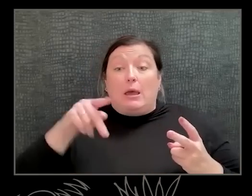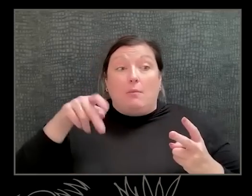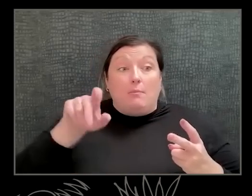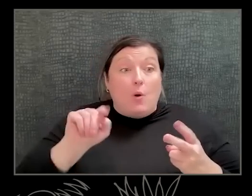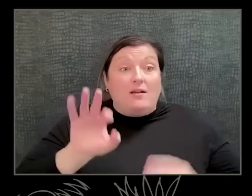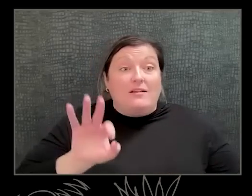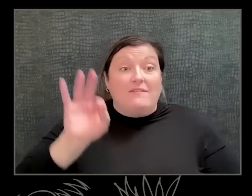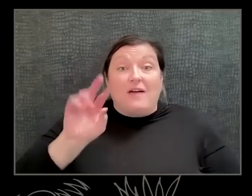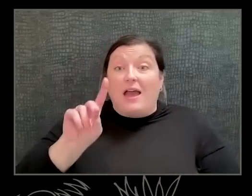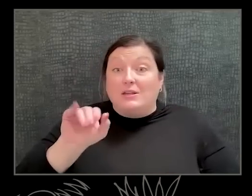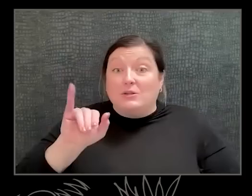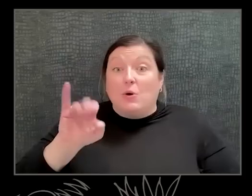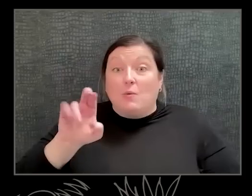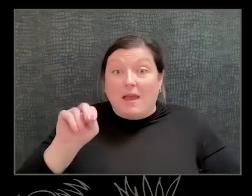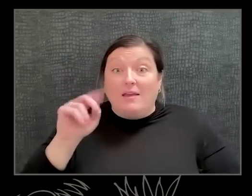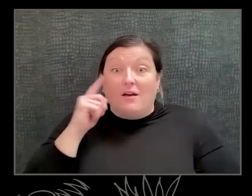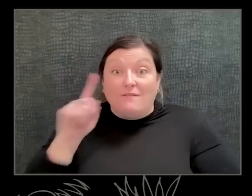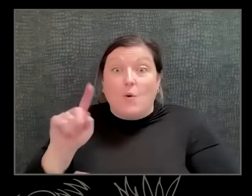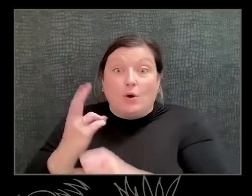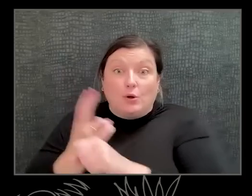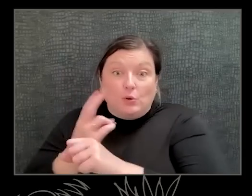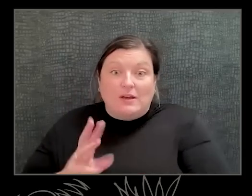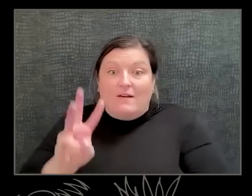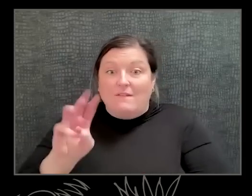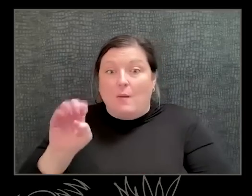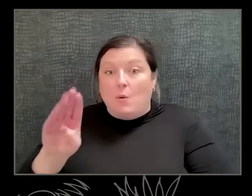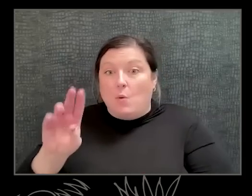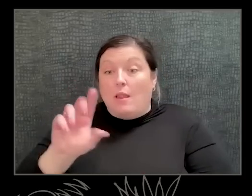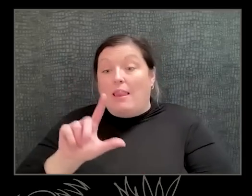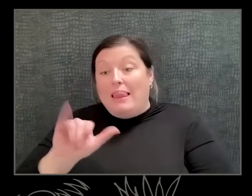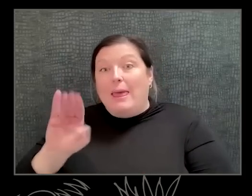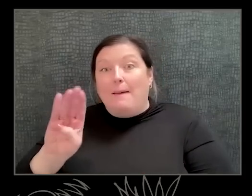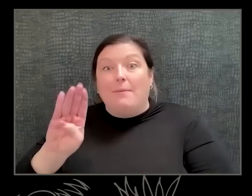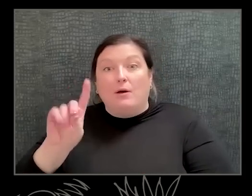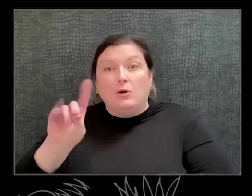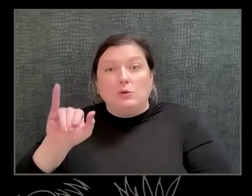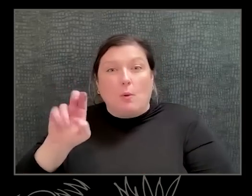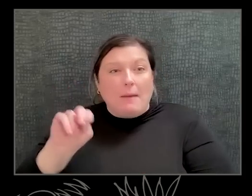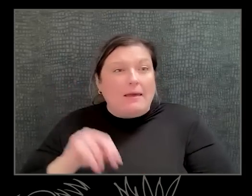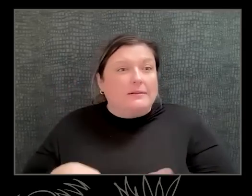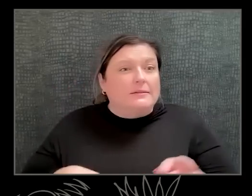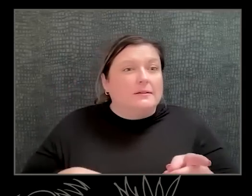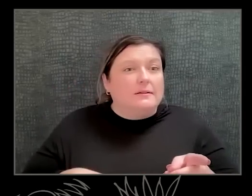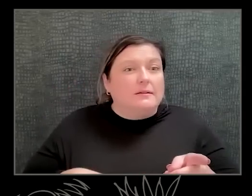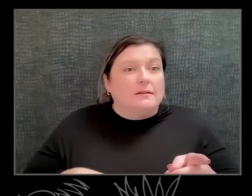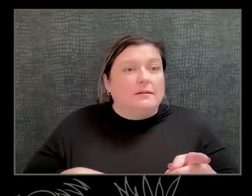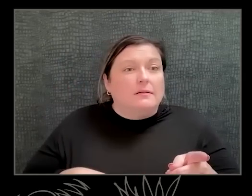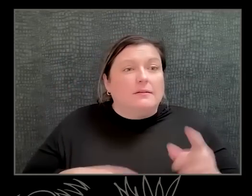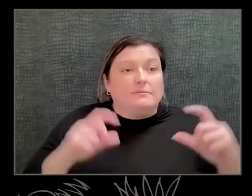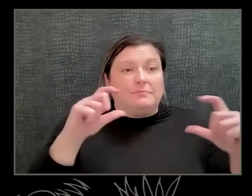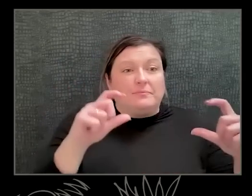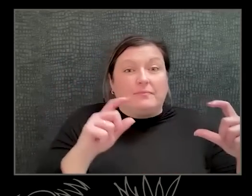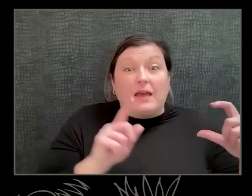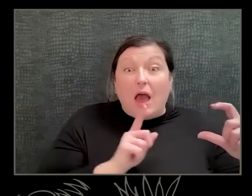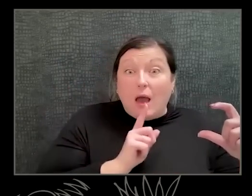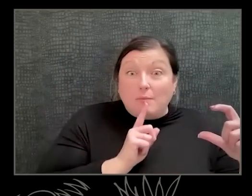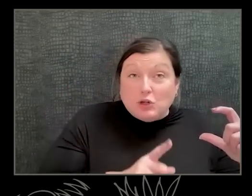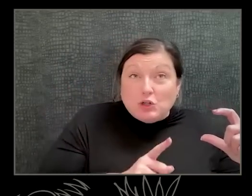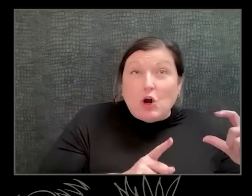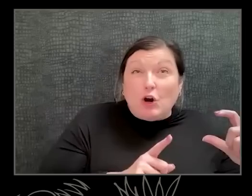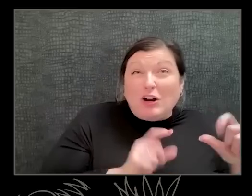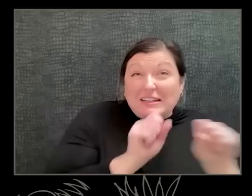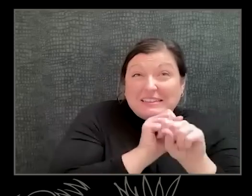from libdomains. Let's focus on that. I'm sure it's safe to use, and Dillon knew what he was